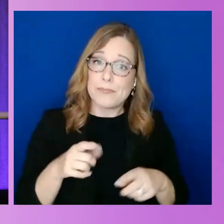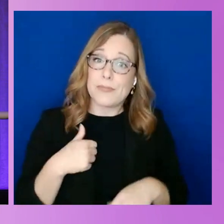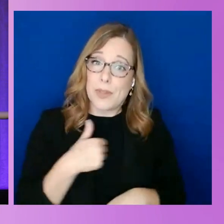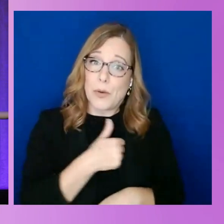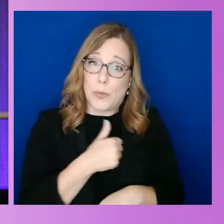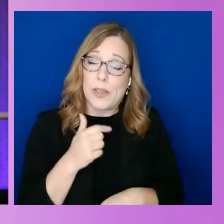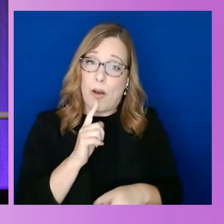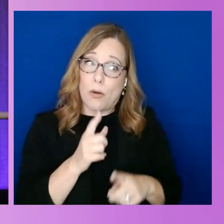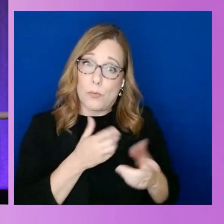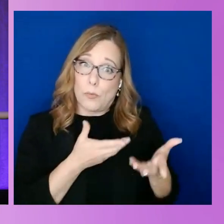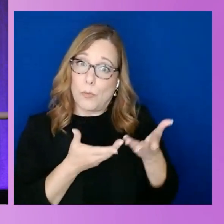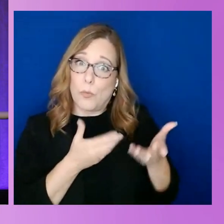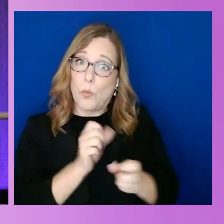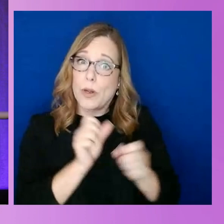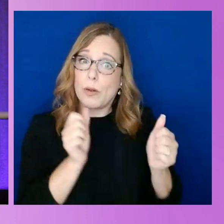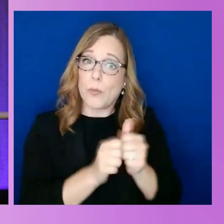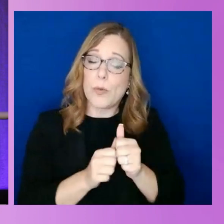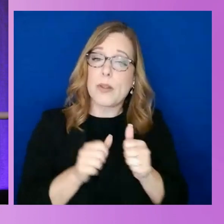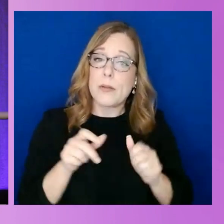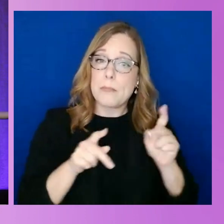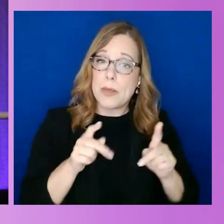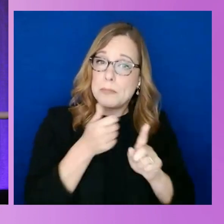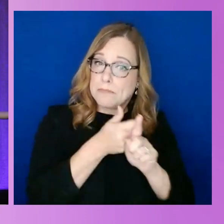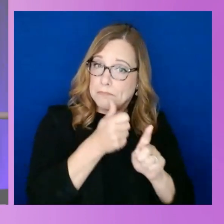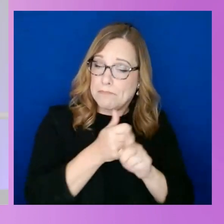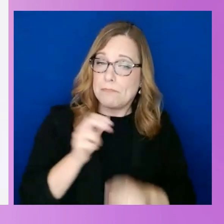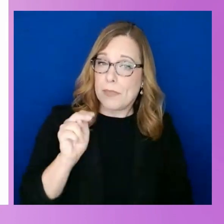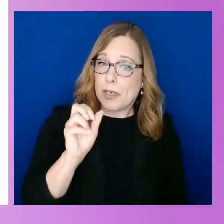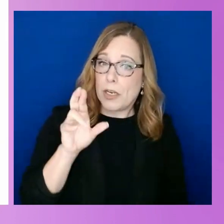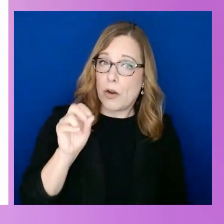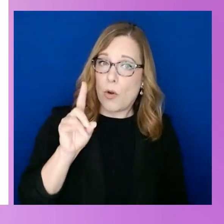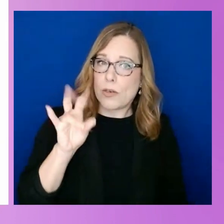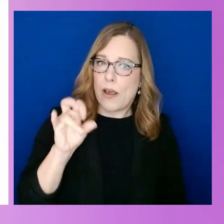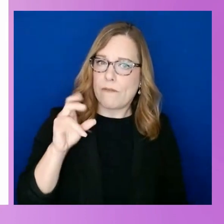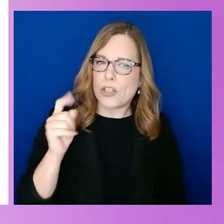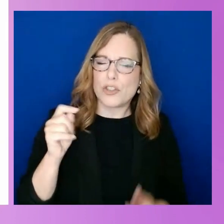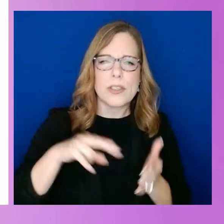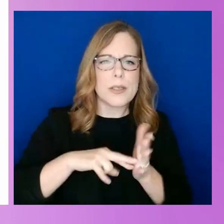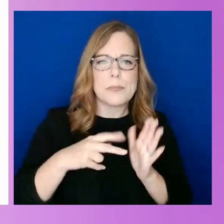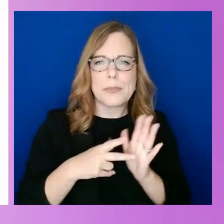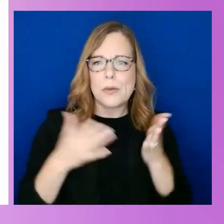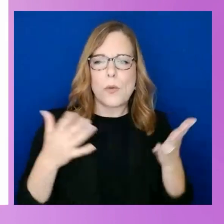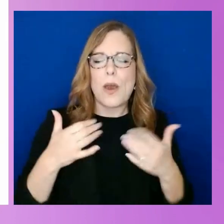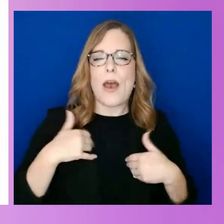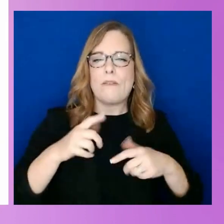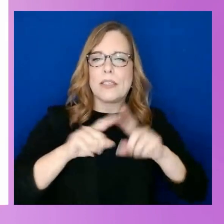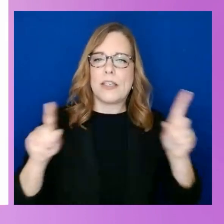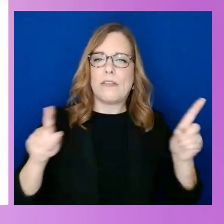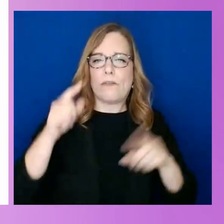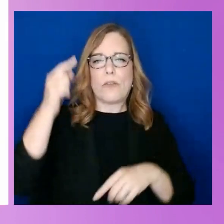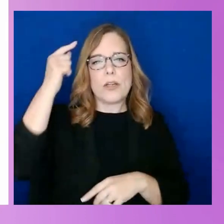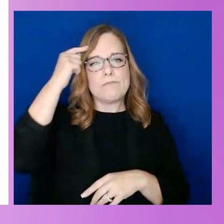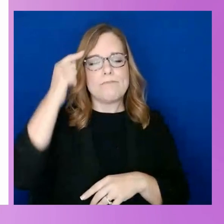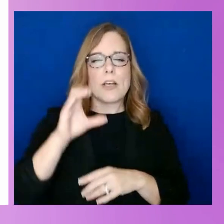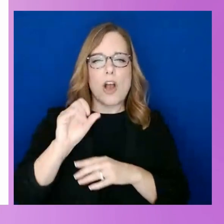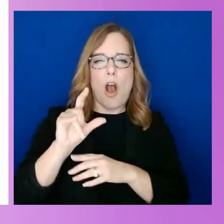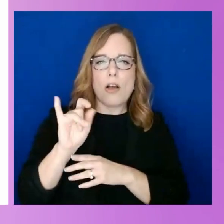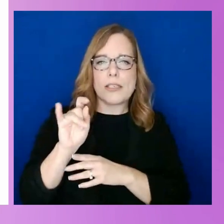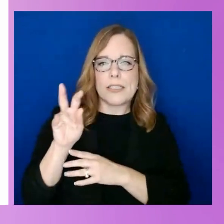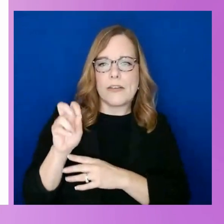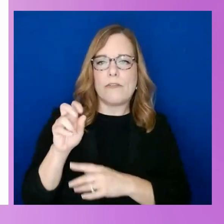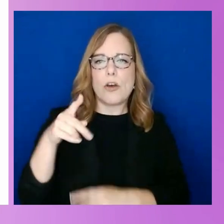Neurodivergence means having a different neurocognitive profile with both strengths and challenges. Our